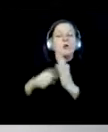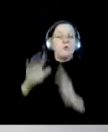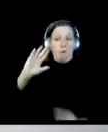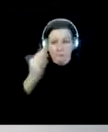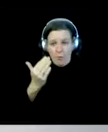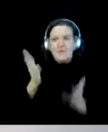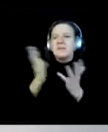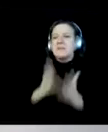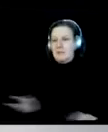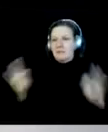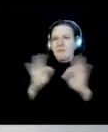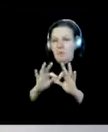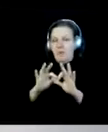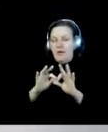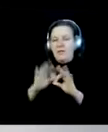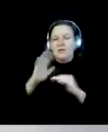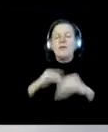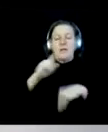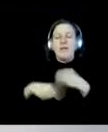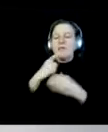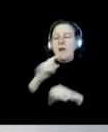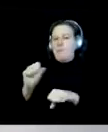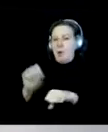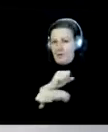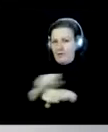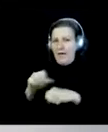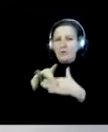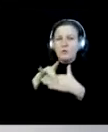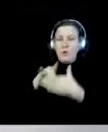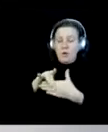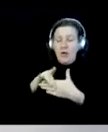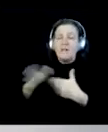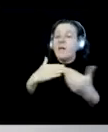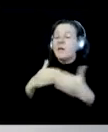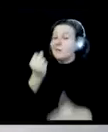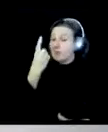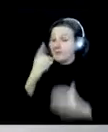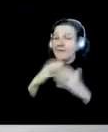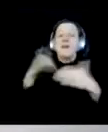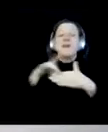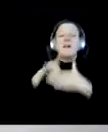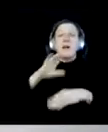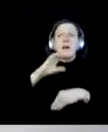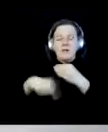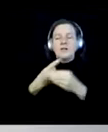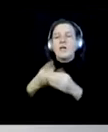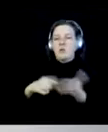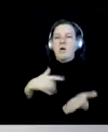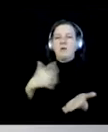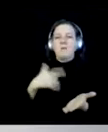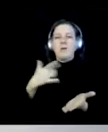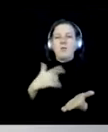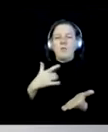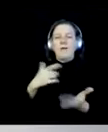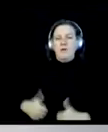in a sense than it is about the actual content, although a lot of the actual content like talks about what it feels like to live in this